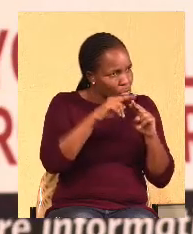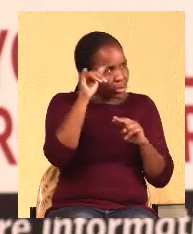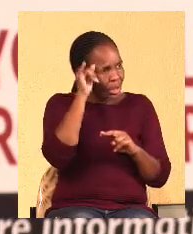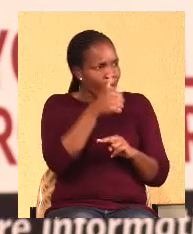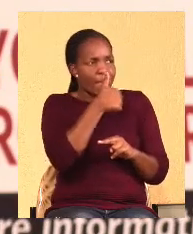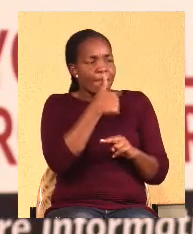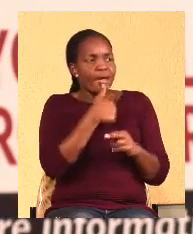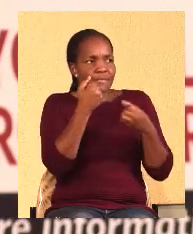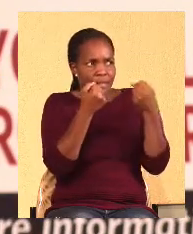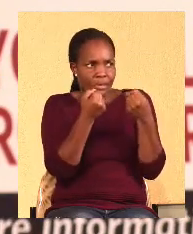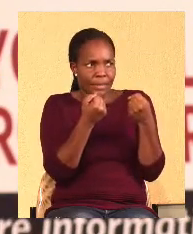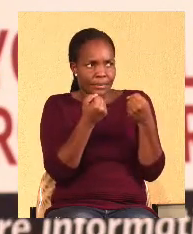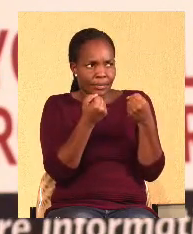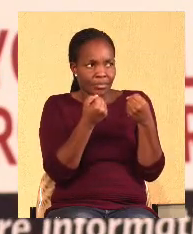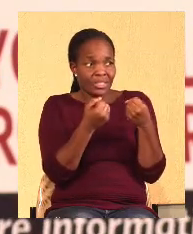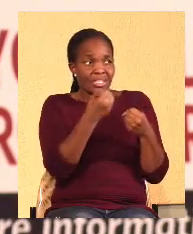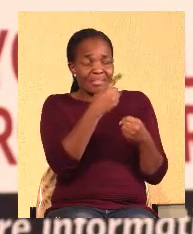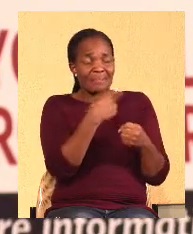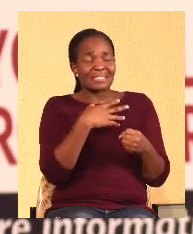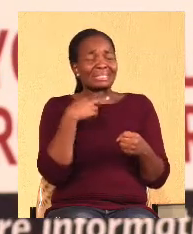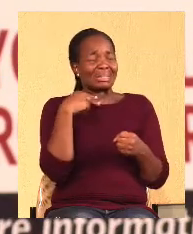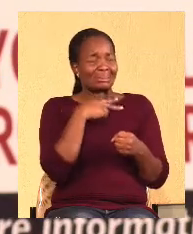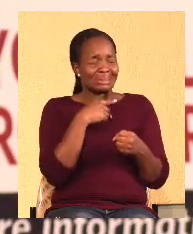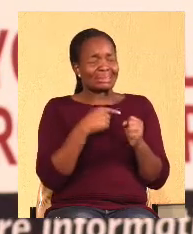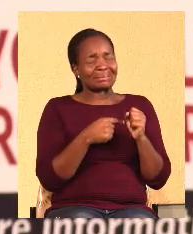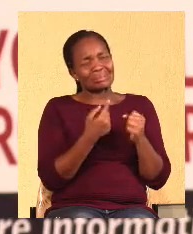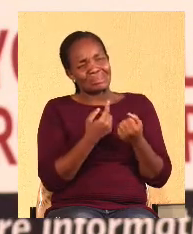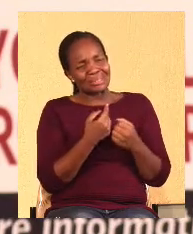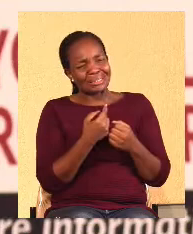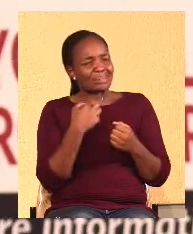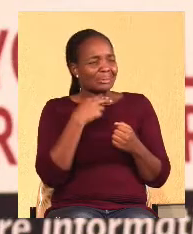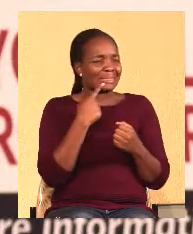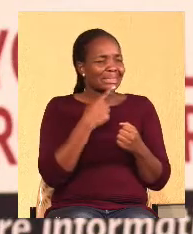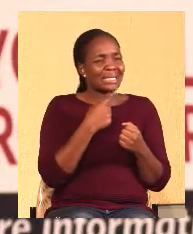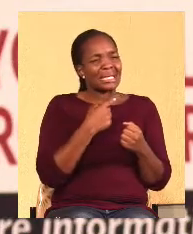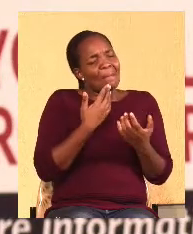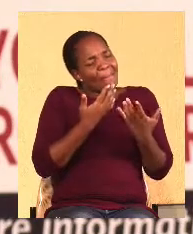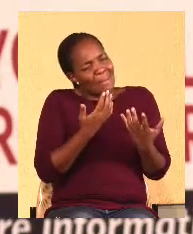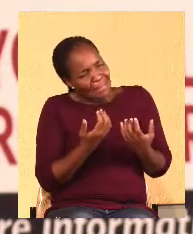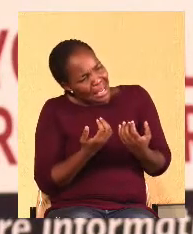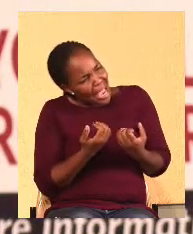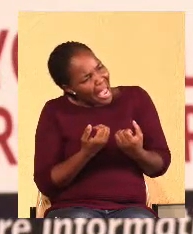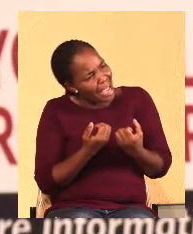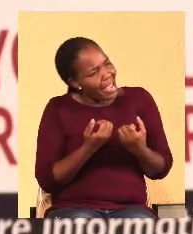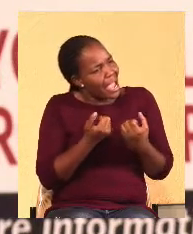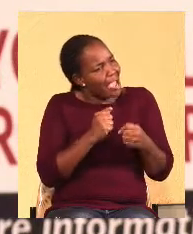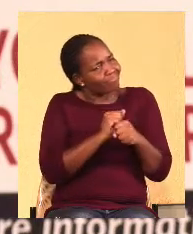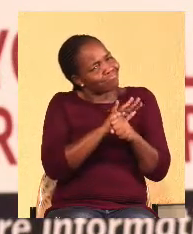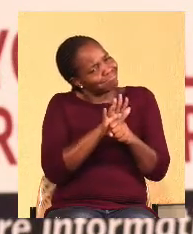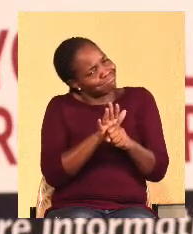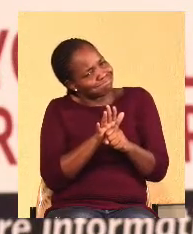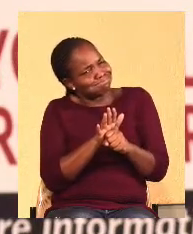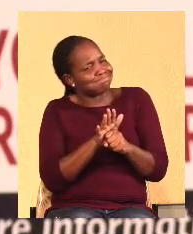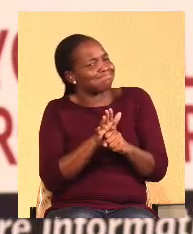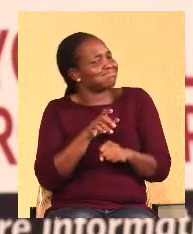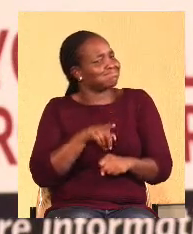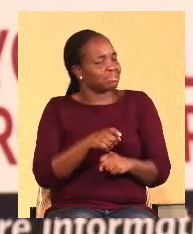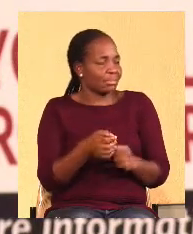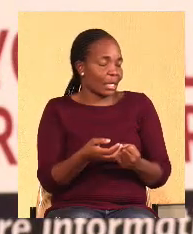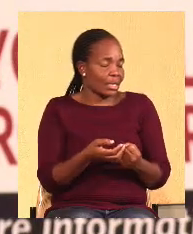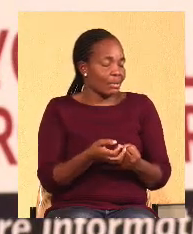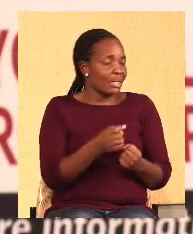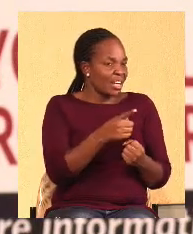transport. Because if this person is complaining about the signs and symptoms of COVID, we do not want them to use public transport. So if they do not